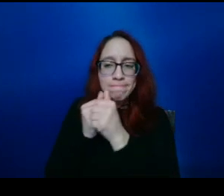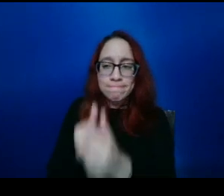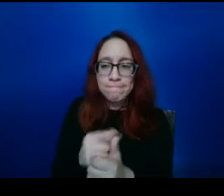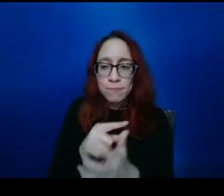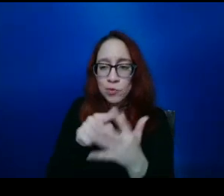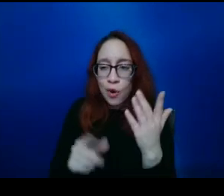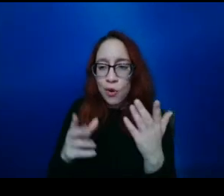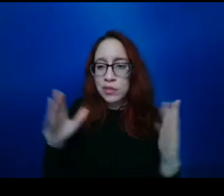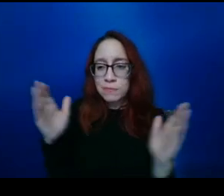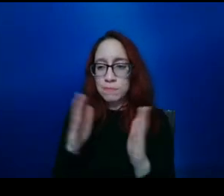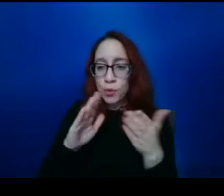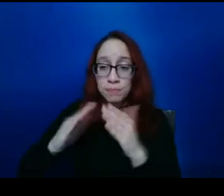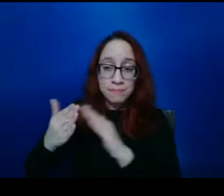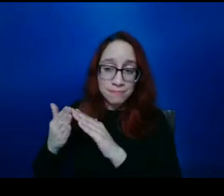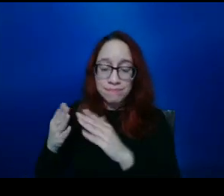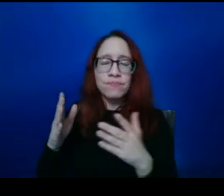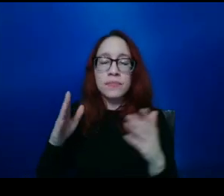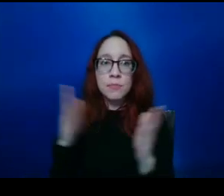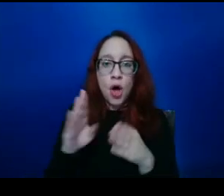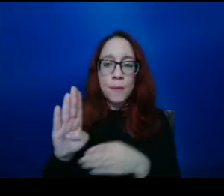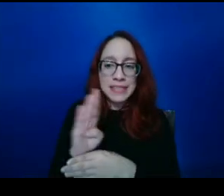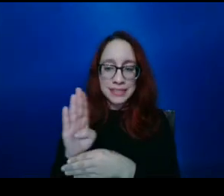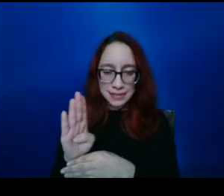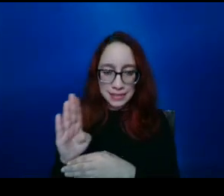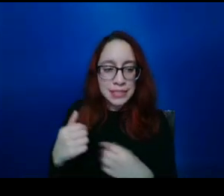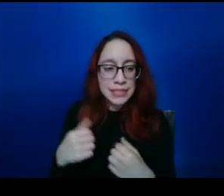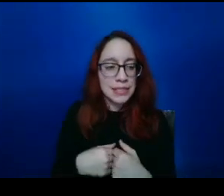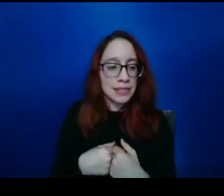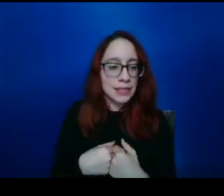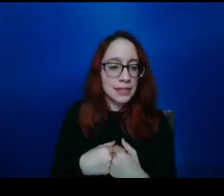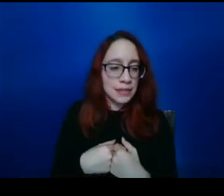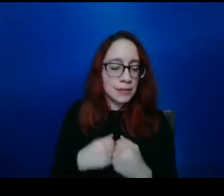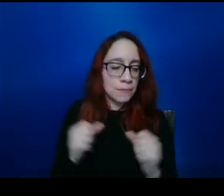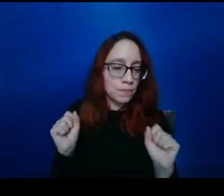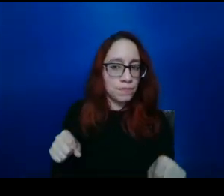small businesses to be able to